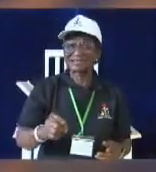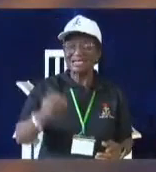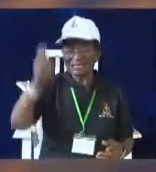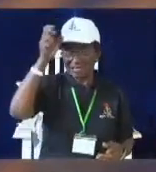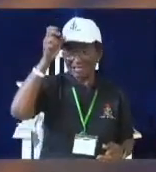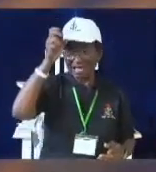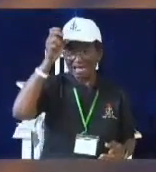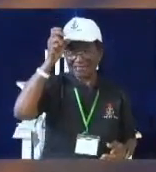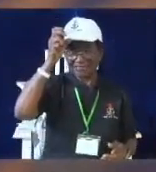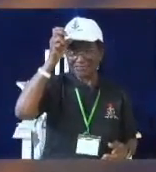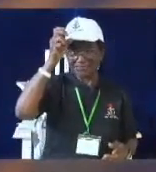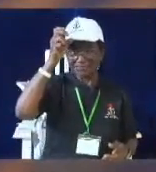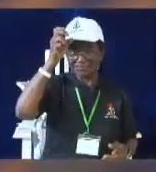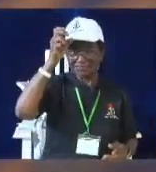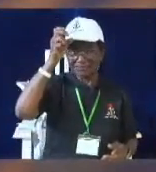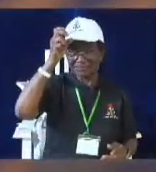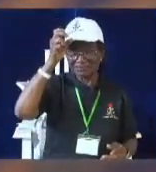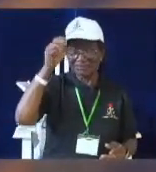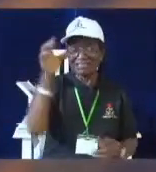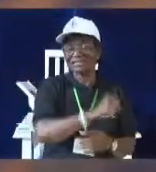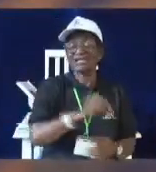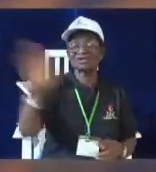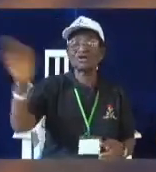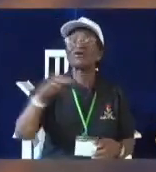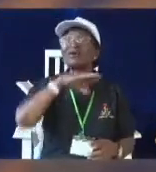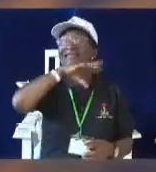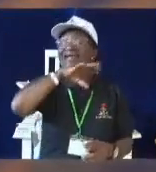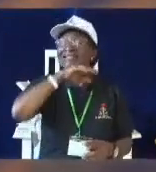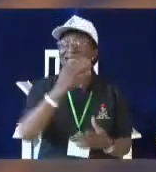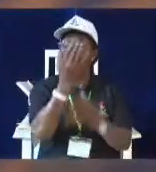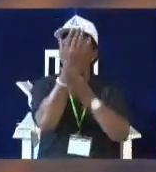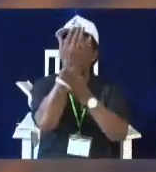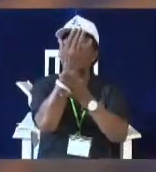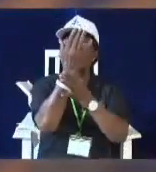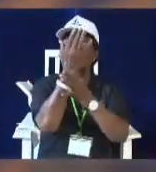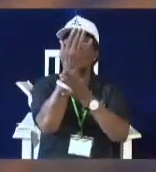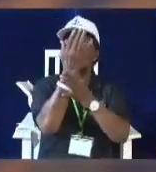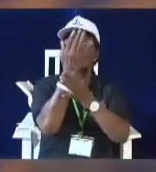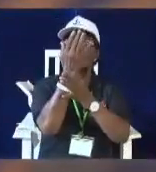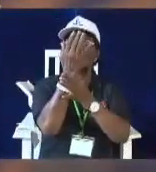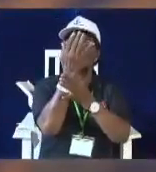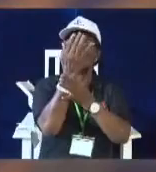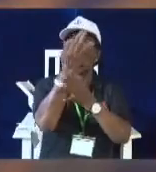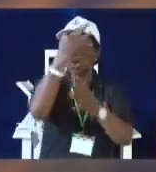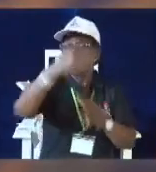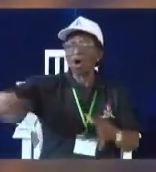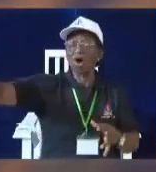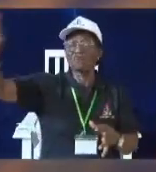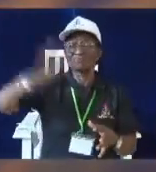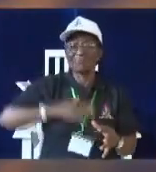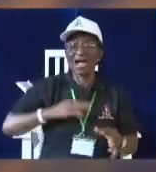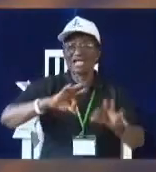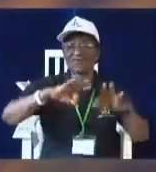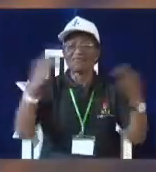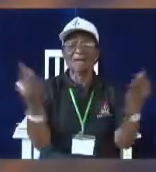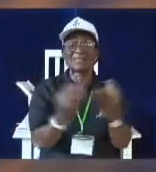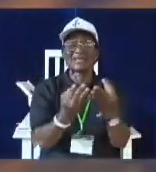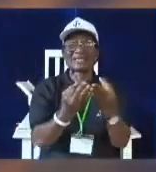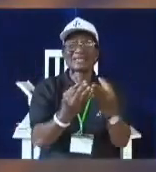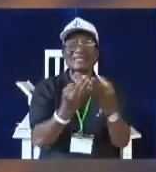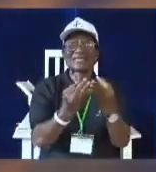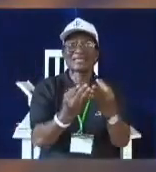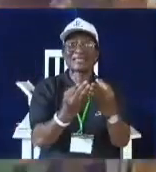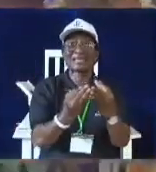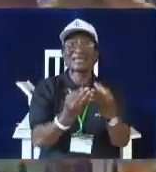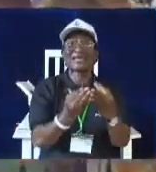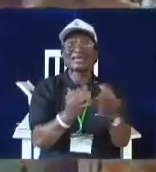Satan, take your dirty hands off my family.